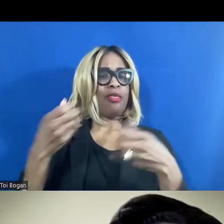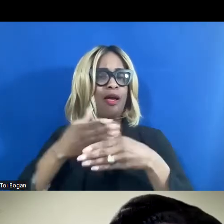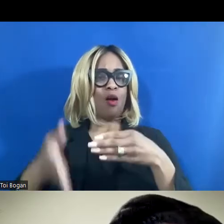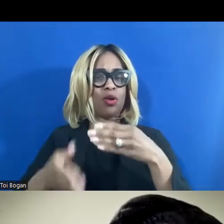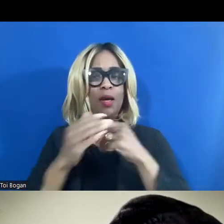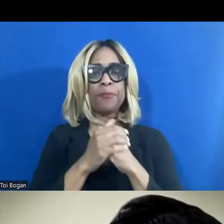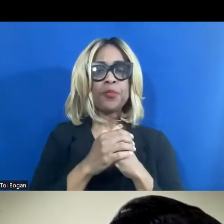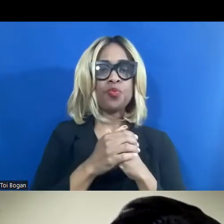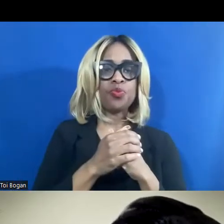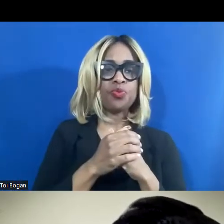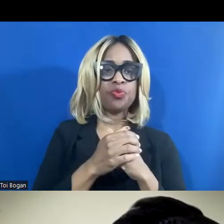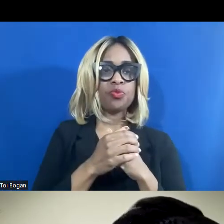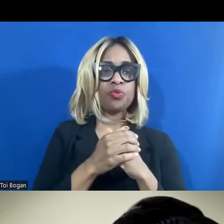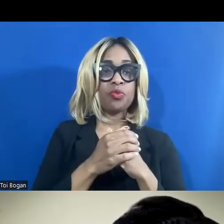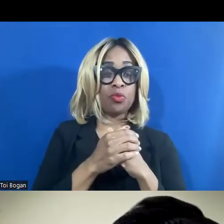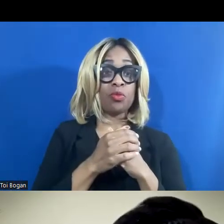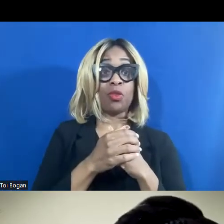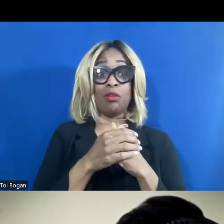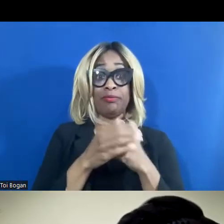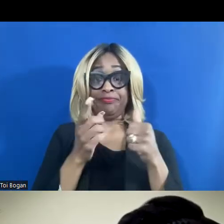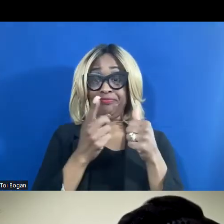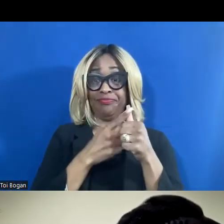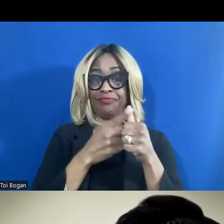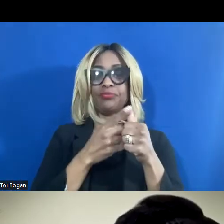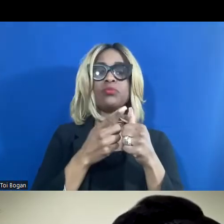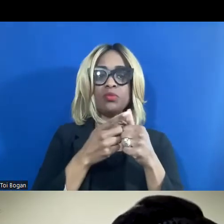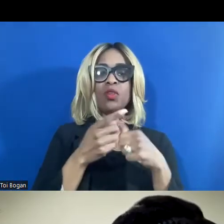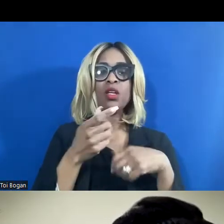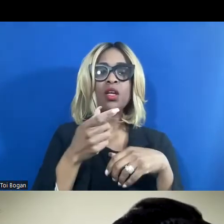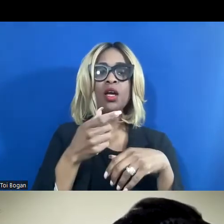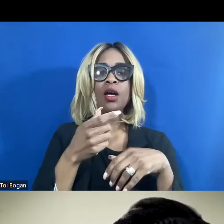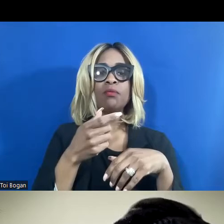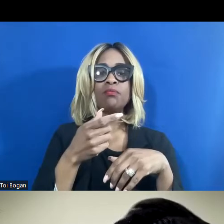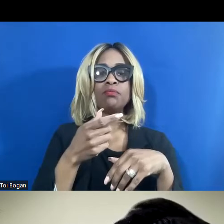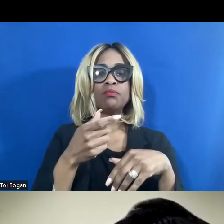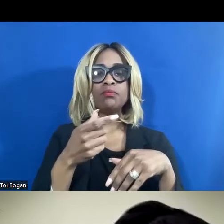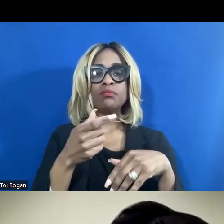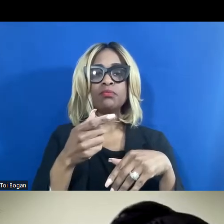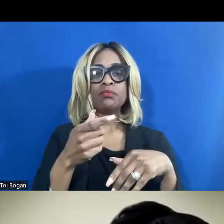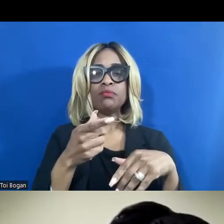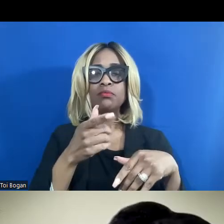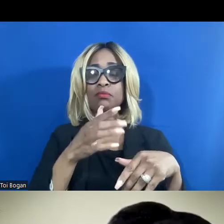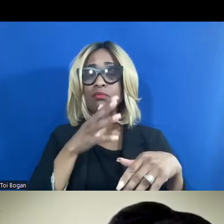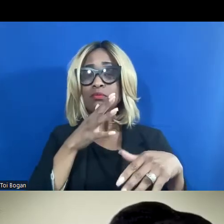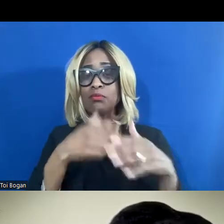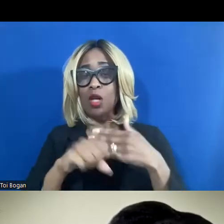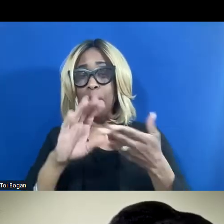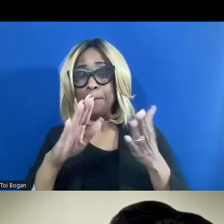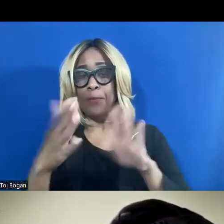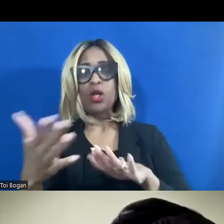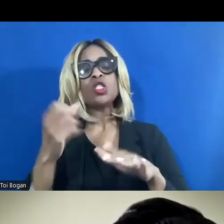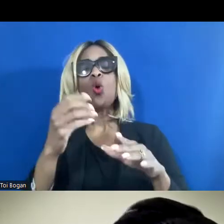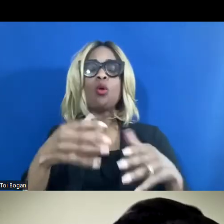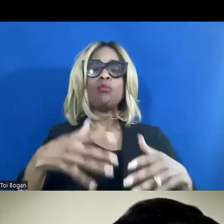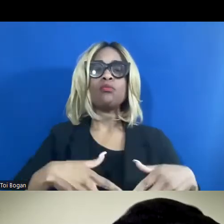The biggest one is going to be that maternal mortality. So when we look at pregnancy associated